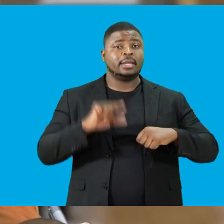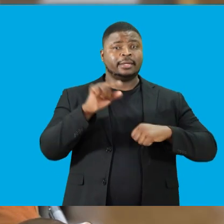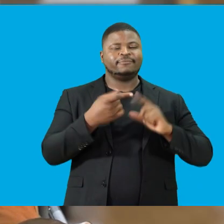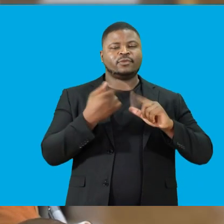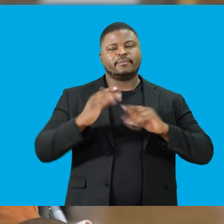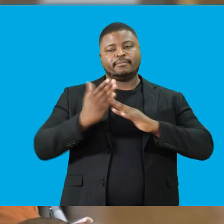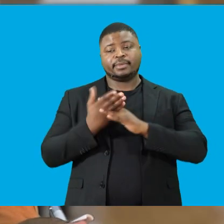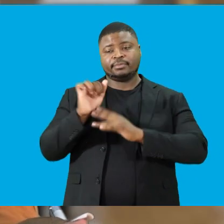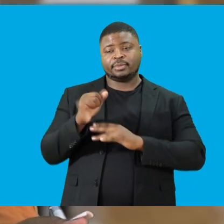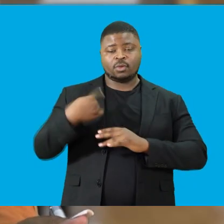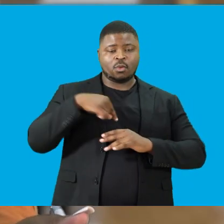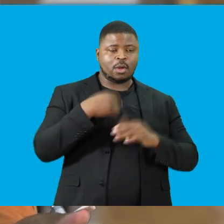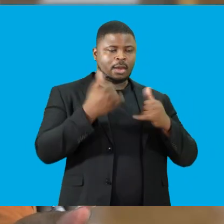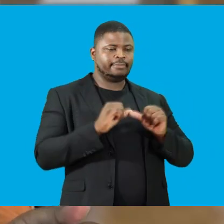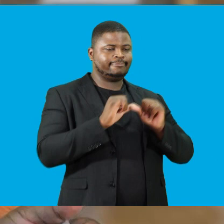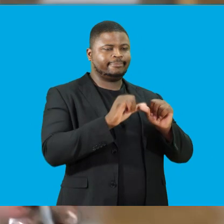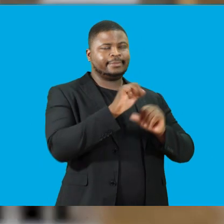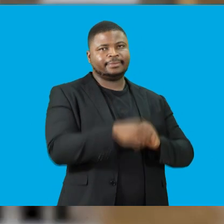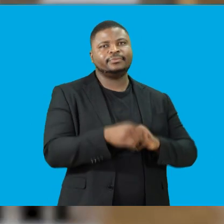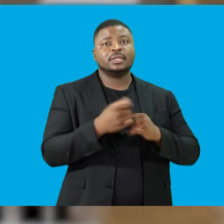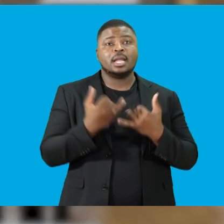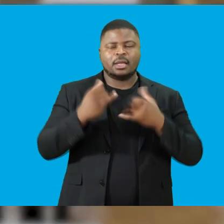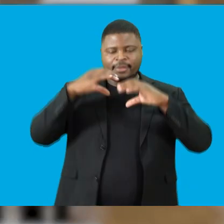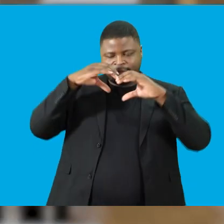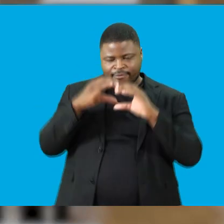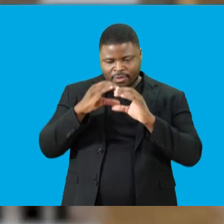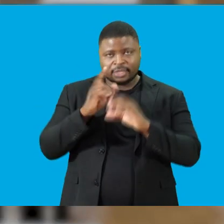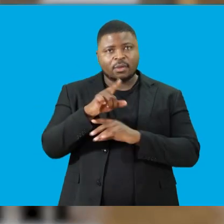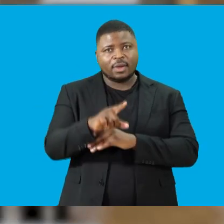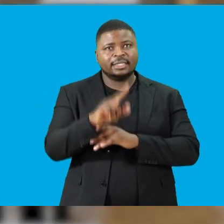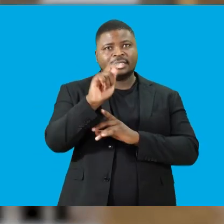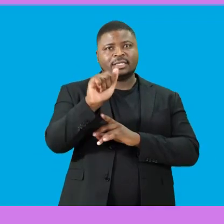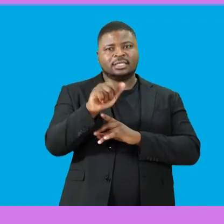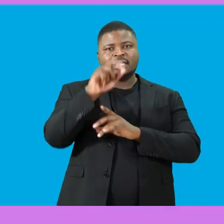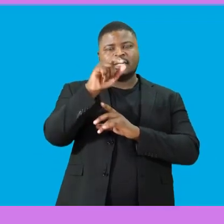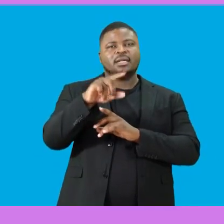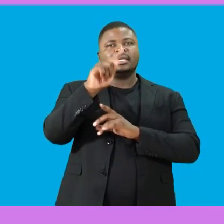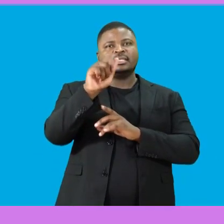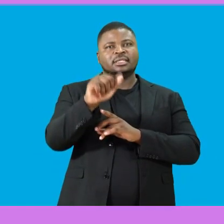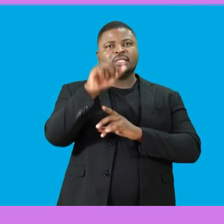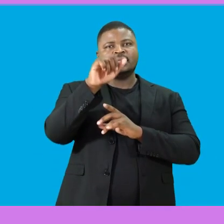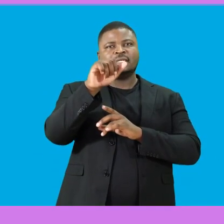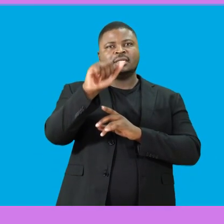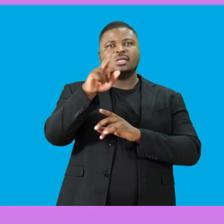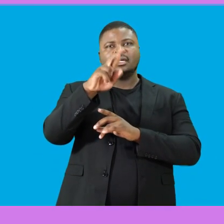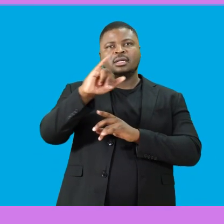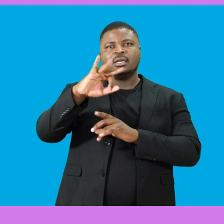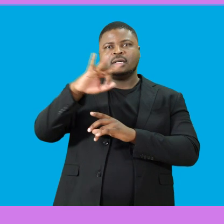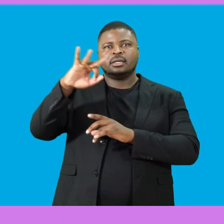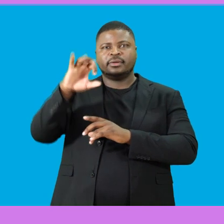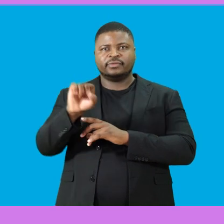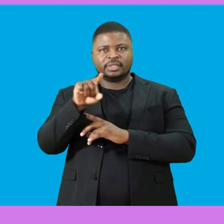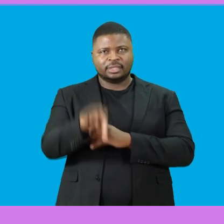Welcome back, learners. Now let's continue where we left off. The focus now is on tariffs. For